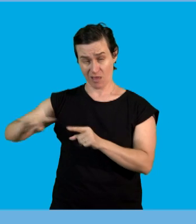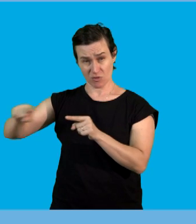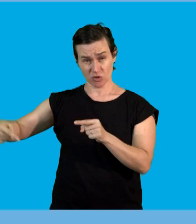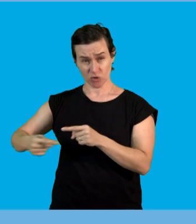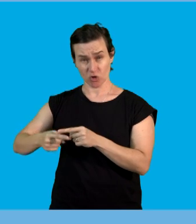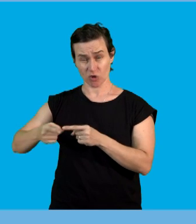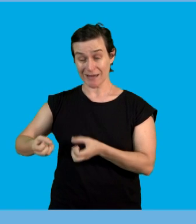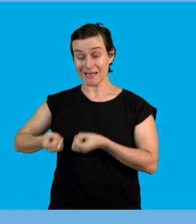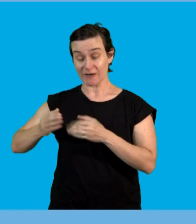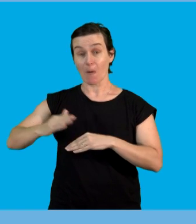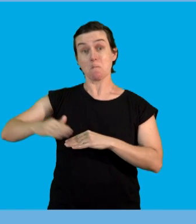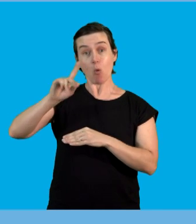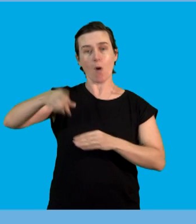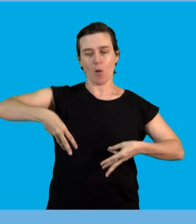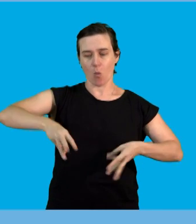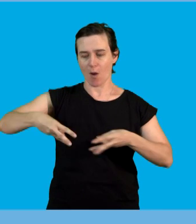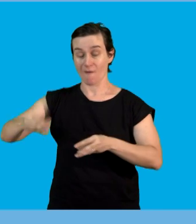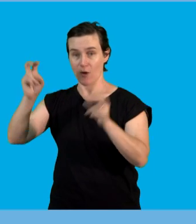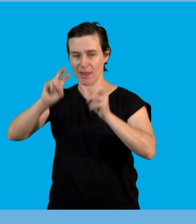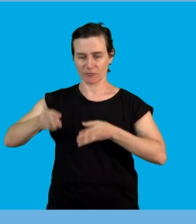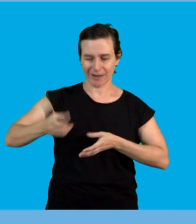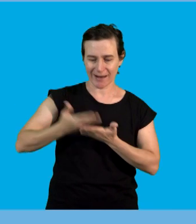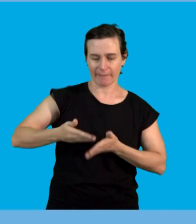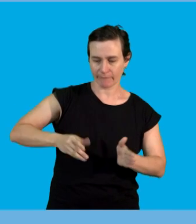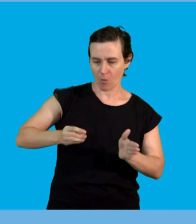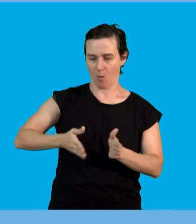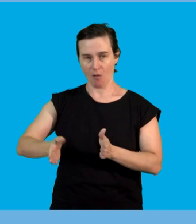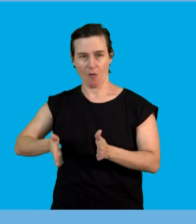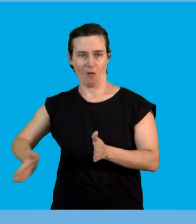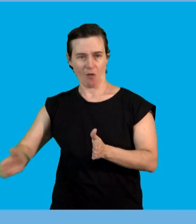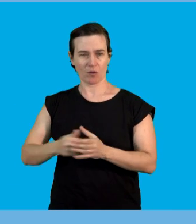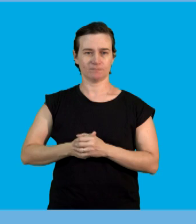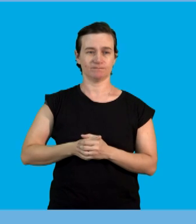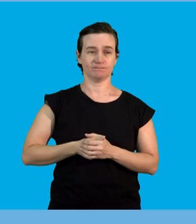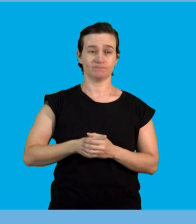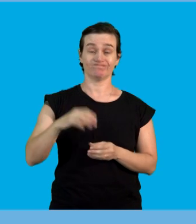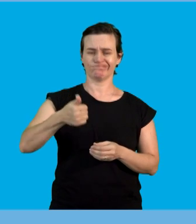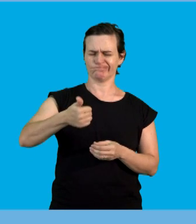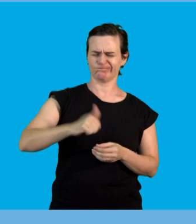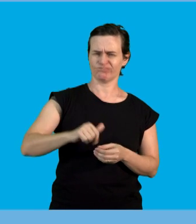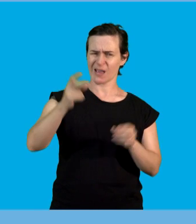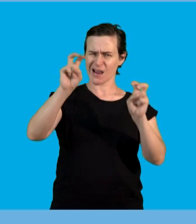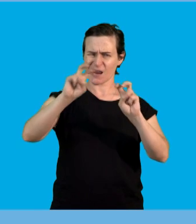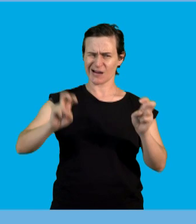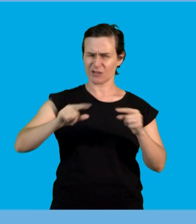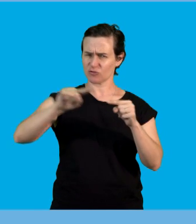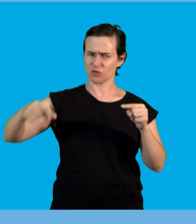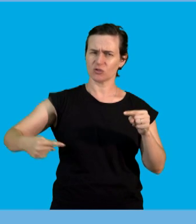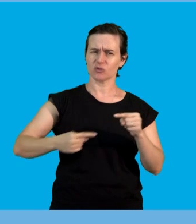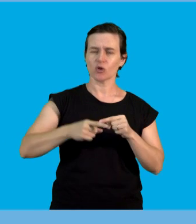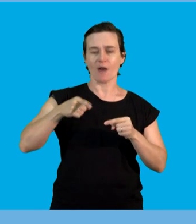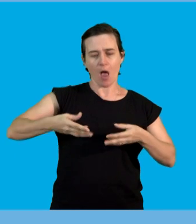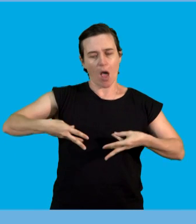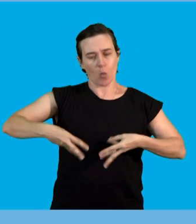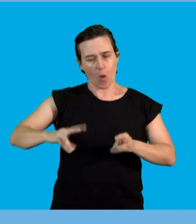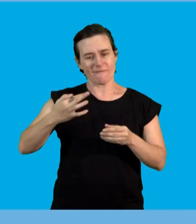for electric current to follow. And then number 3, electric circuit. That's now a conducting pathway for electricity. And